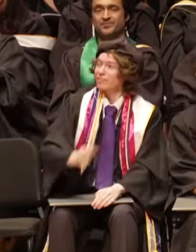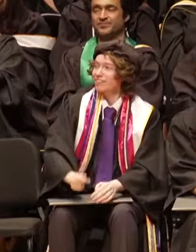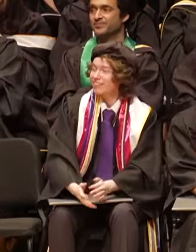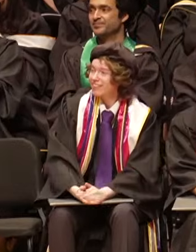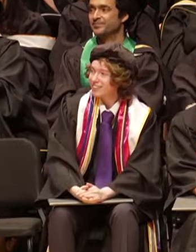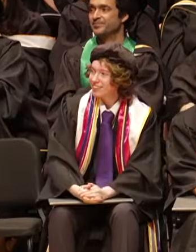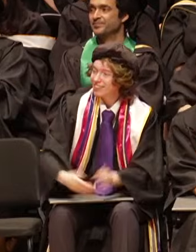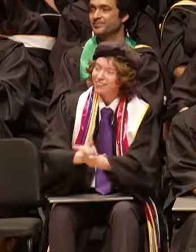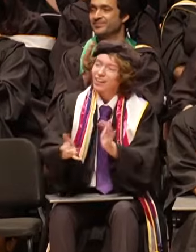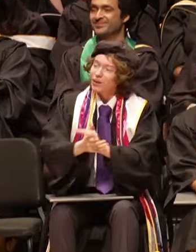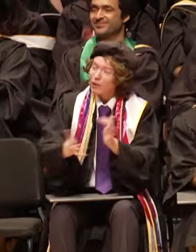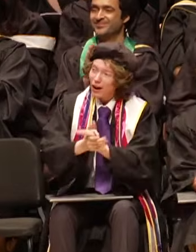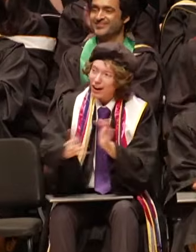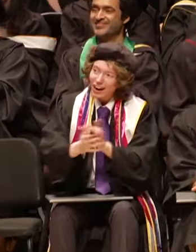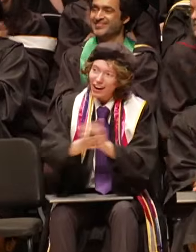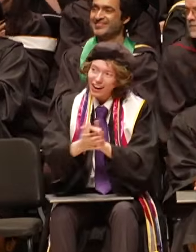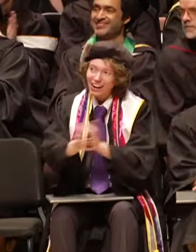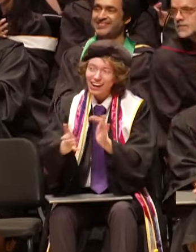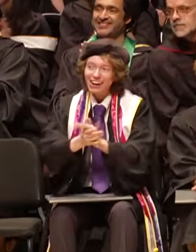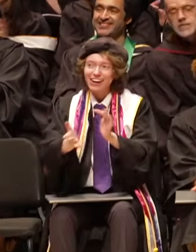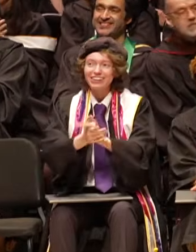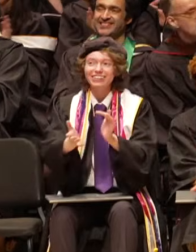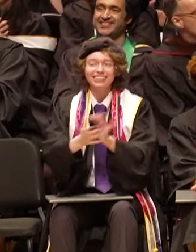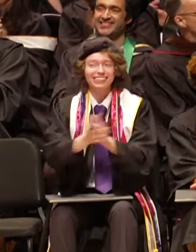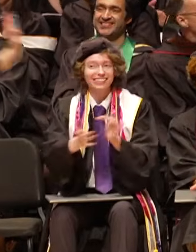Violet Kazi, magna cum laude.